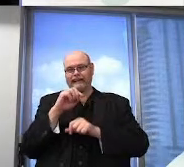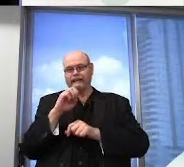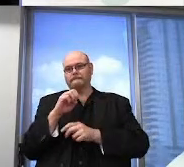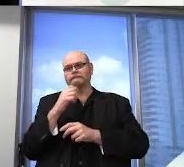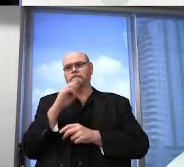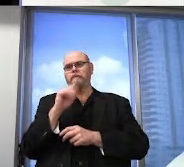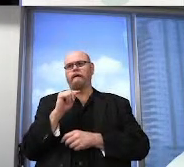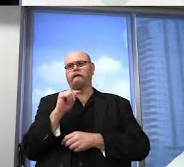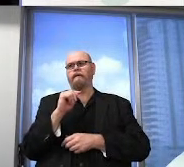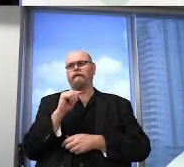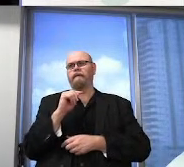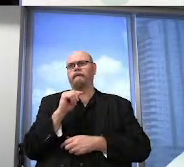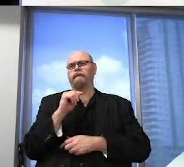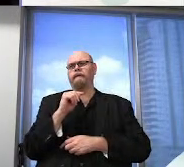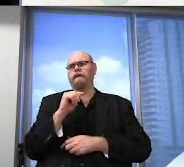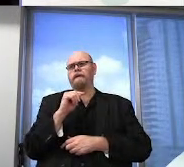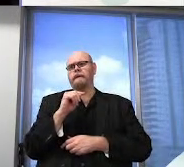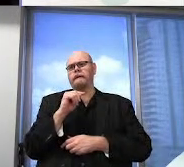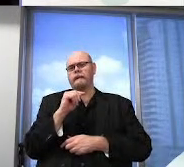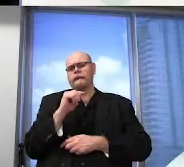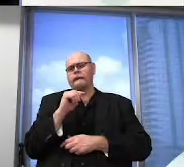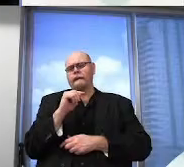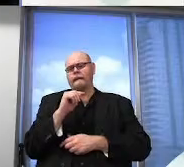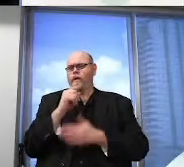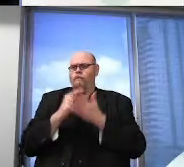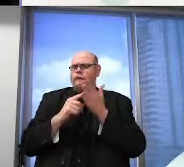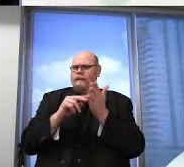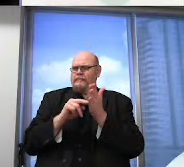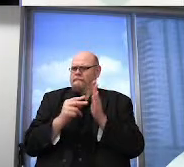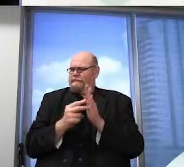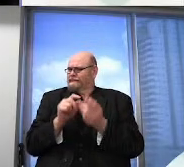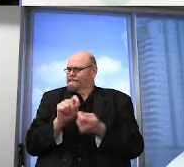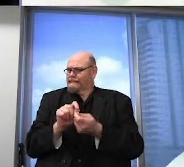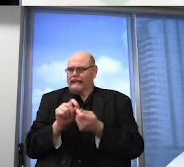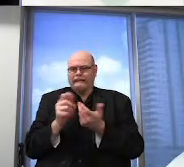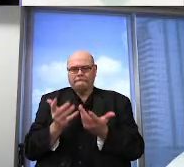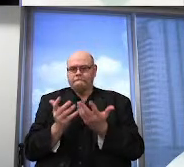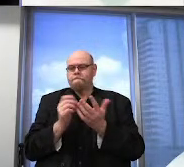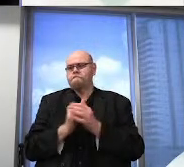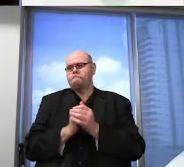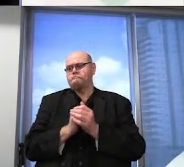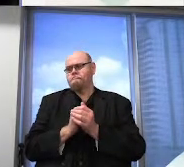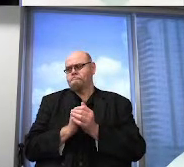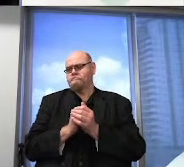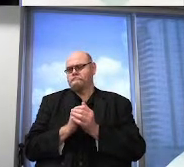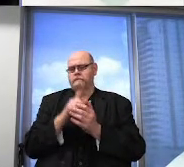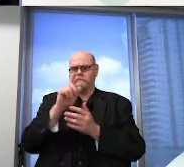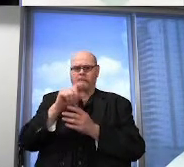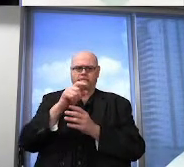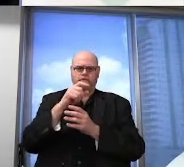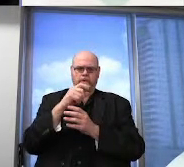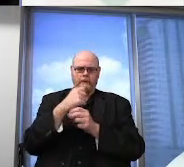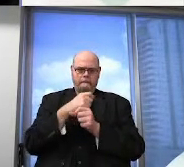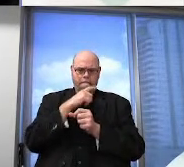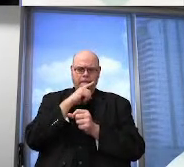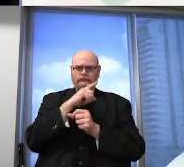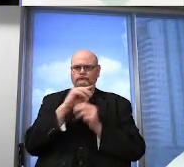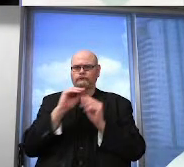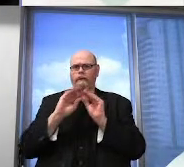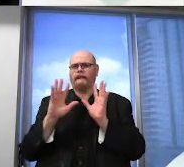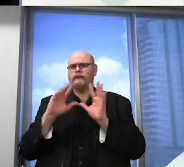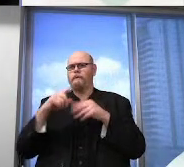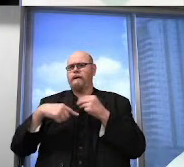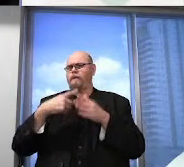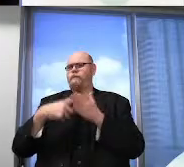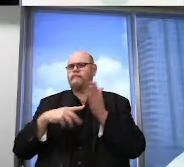But it's that point of what truly is that remediated state mean, and we have to be. I want to make sure that we